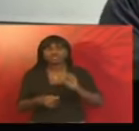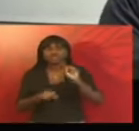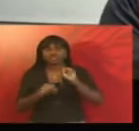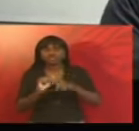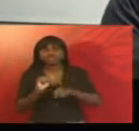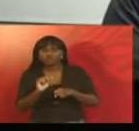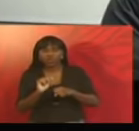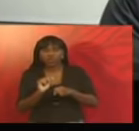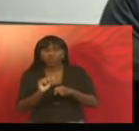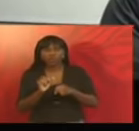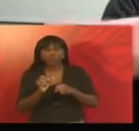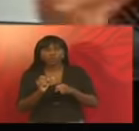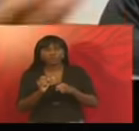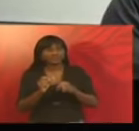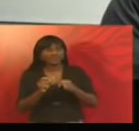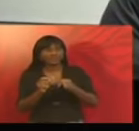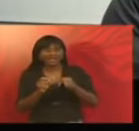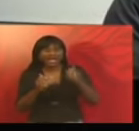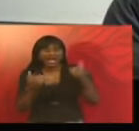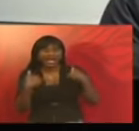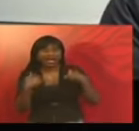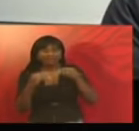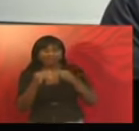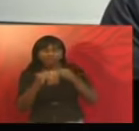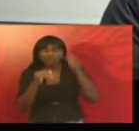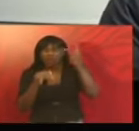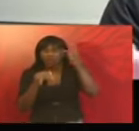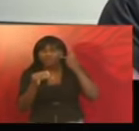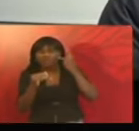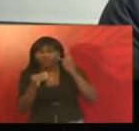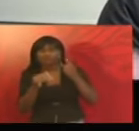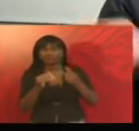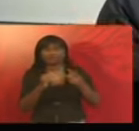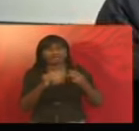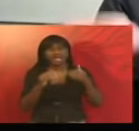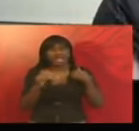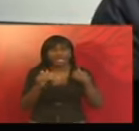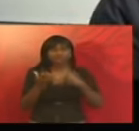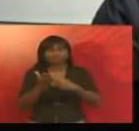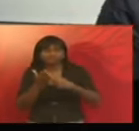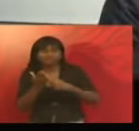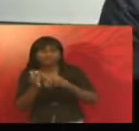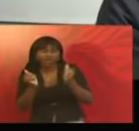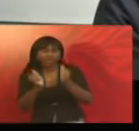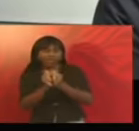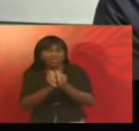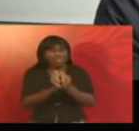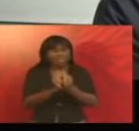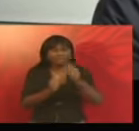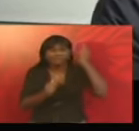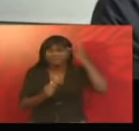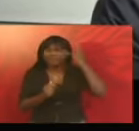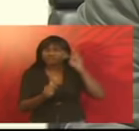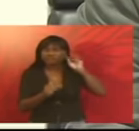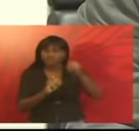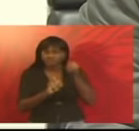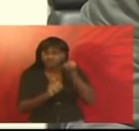what they're seeing on the internet? Should a discussion be had with that doctor before taking that decision not to vaccinate their child?